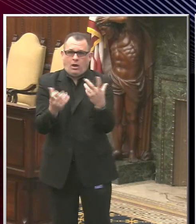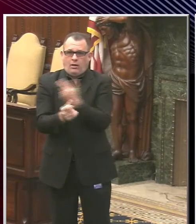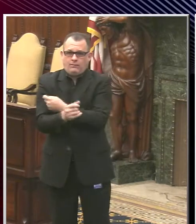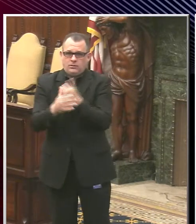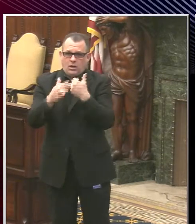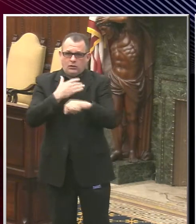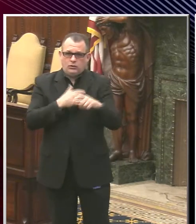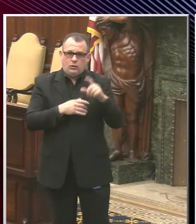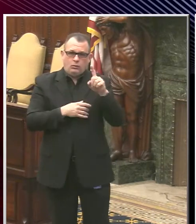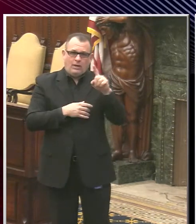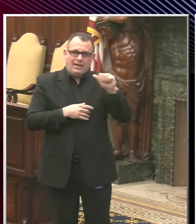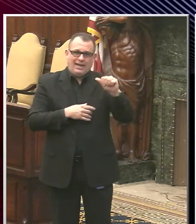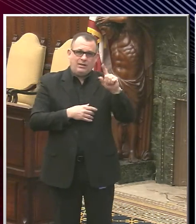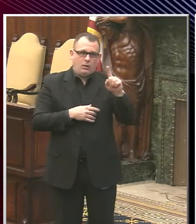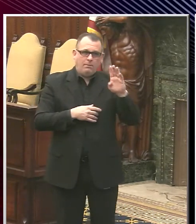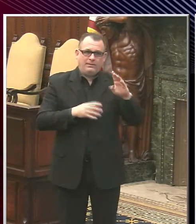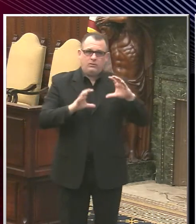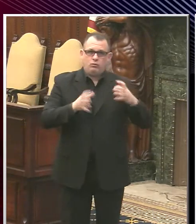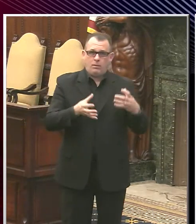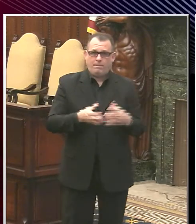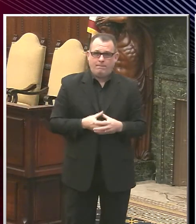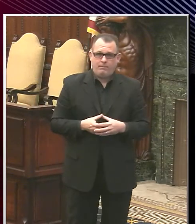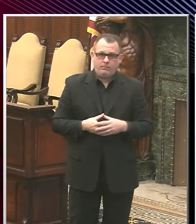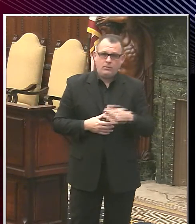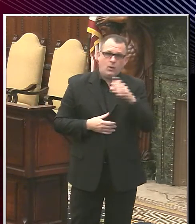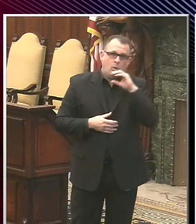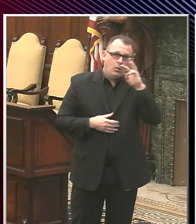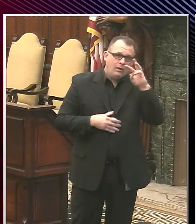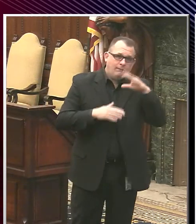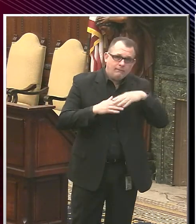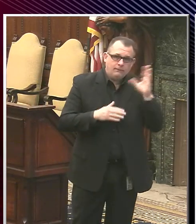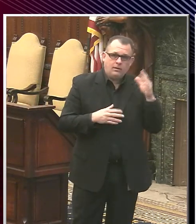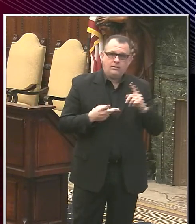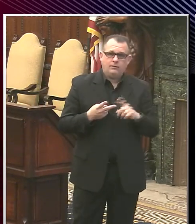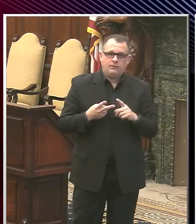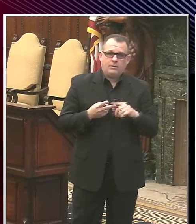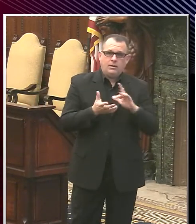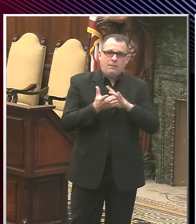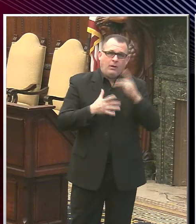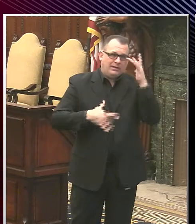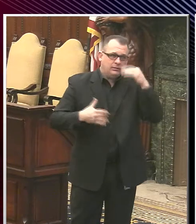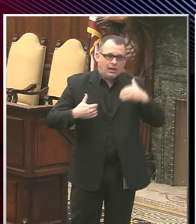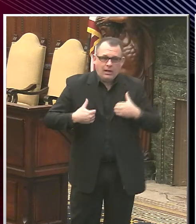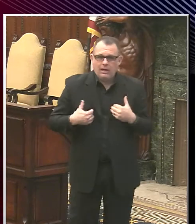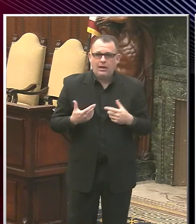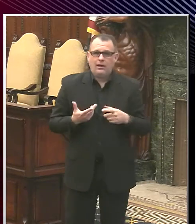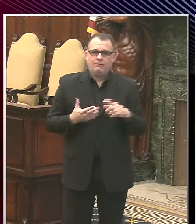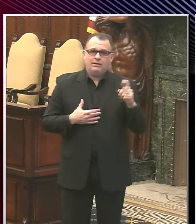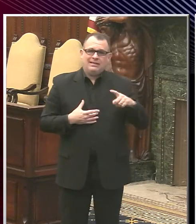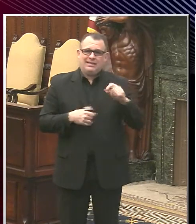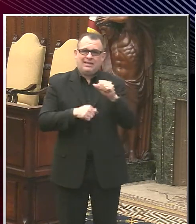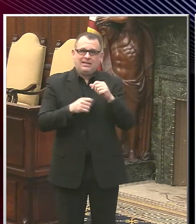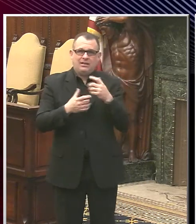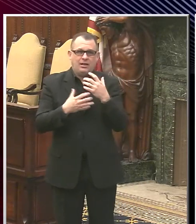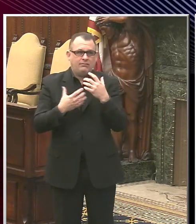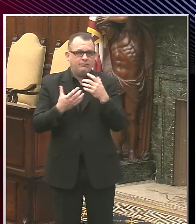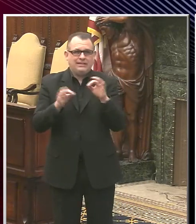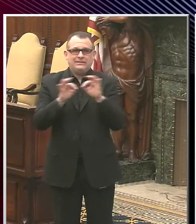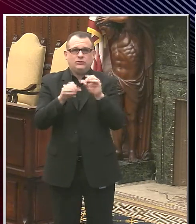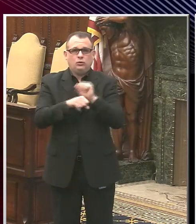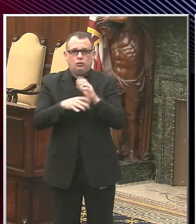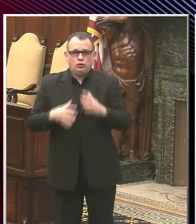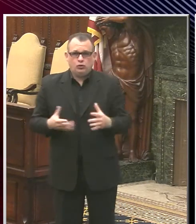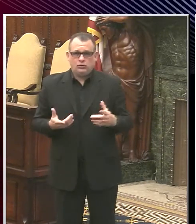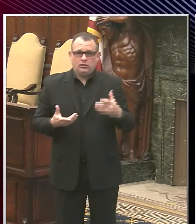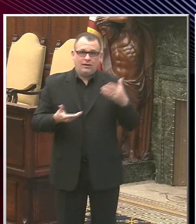1B criteria. That includes people 65 plus, people with high-risk medical conditions, and frontline essential workers. And for invitations, we've been inviting